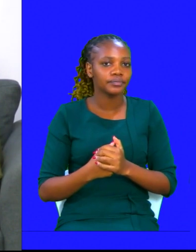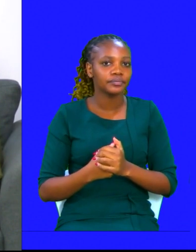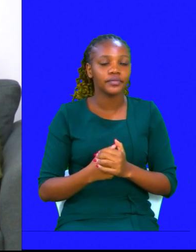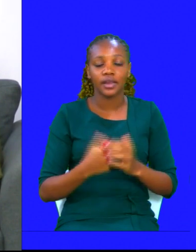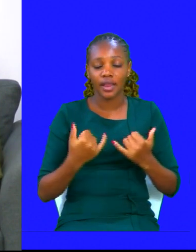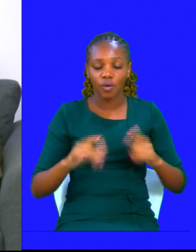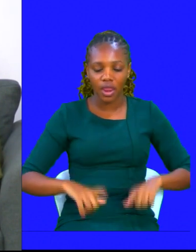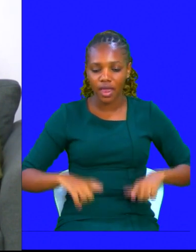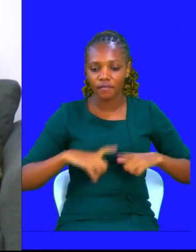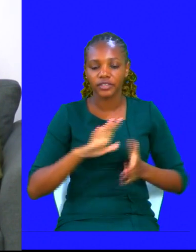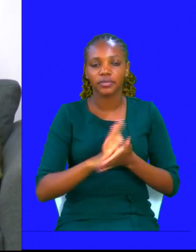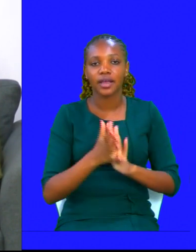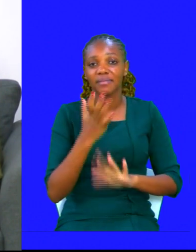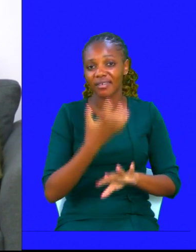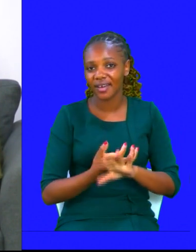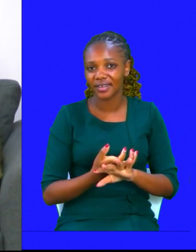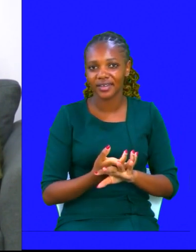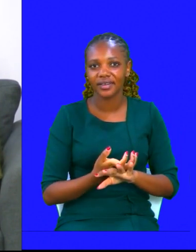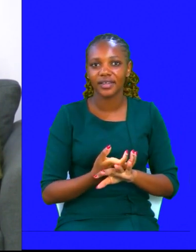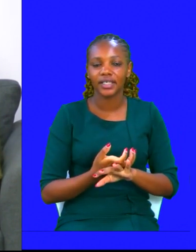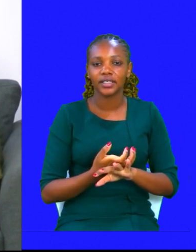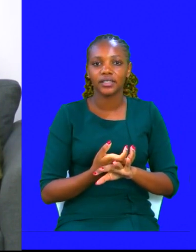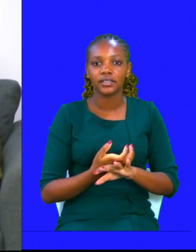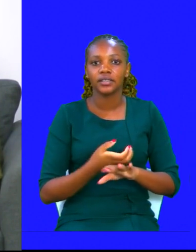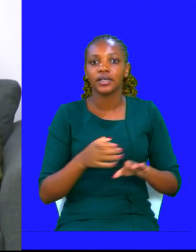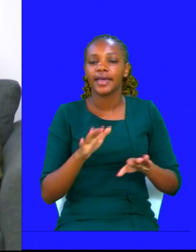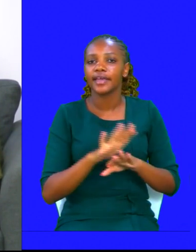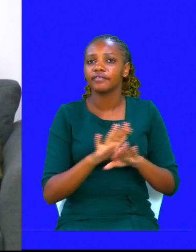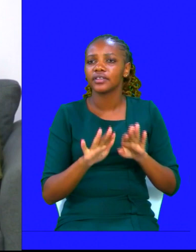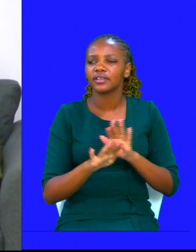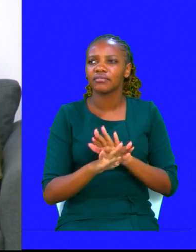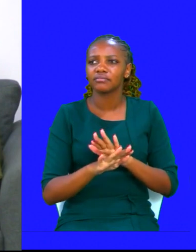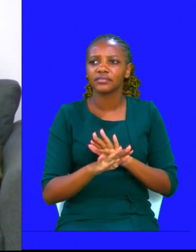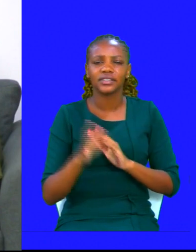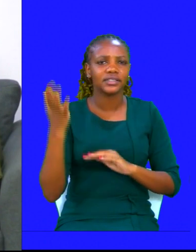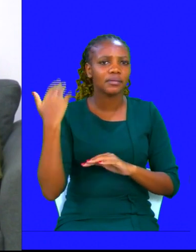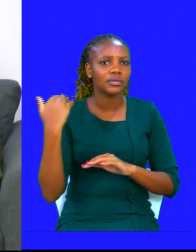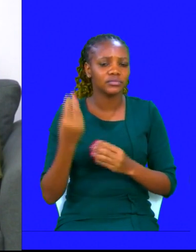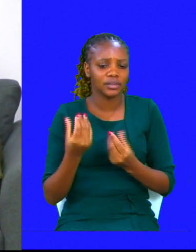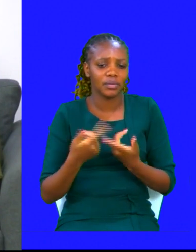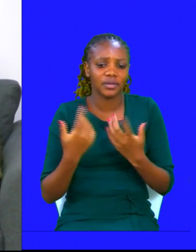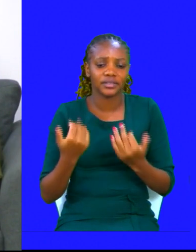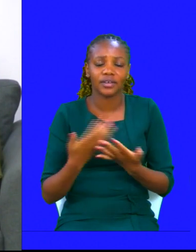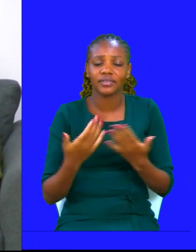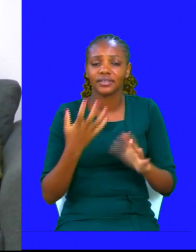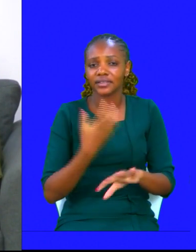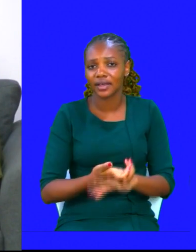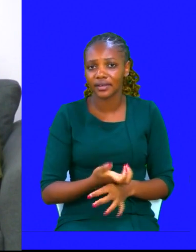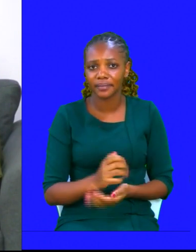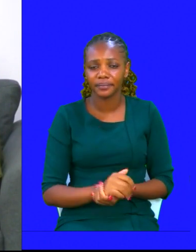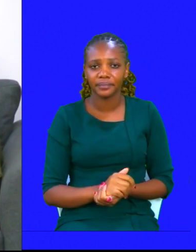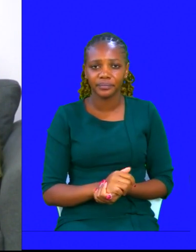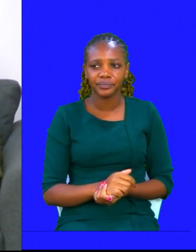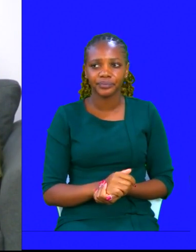quite challenging, and at this rate everything is going to be more and more challenging. If you don't work on yourself, empower yourself, build